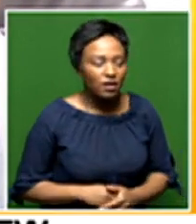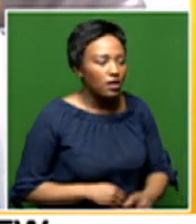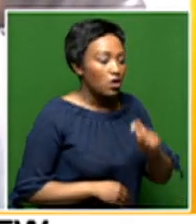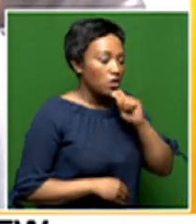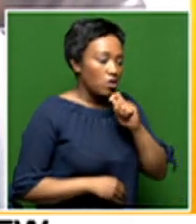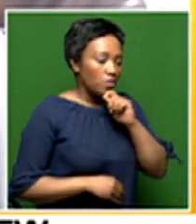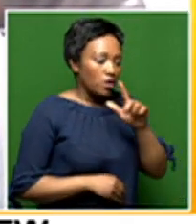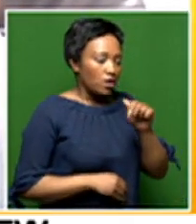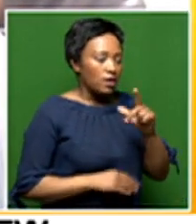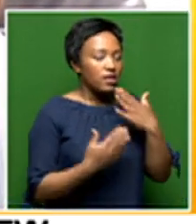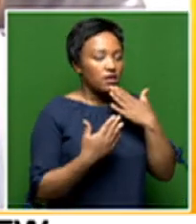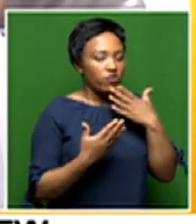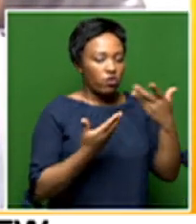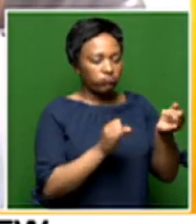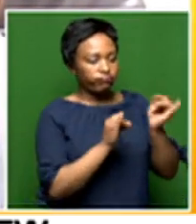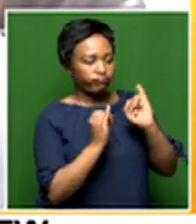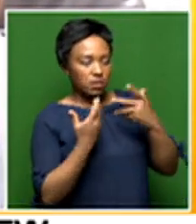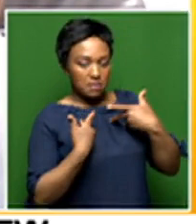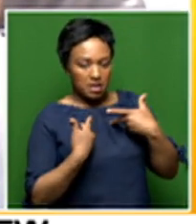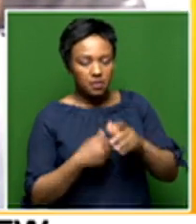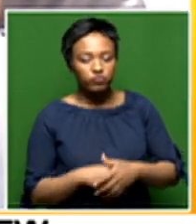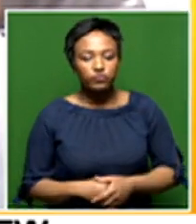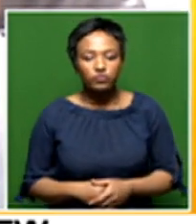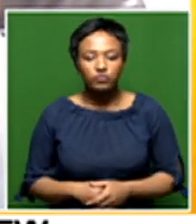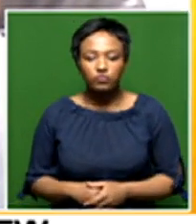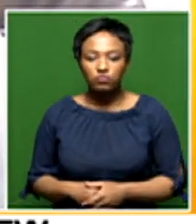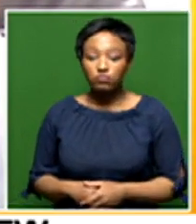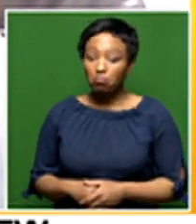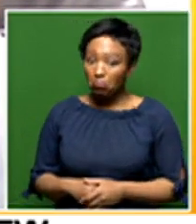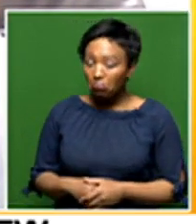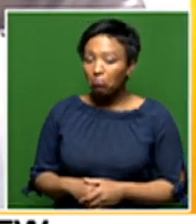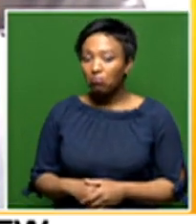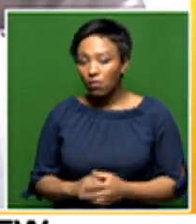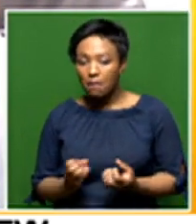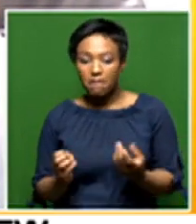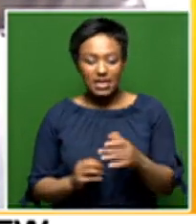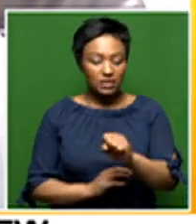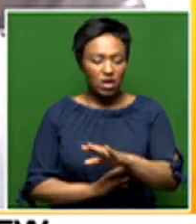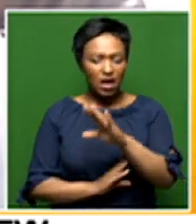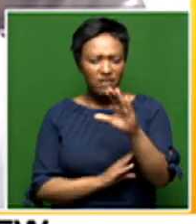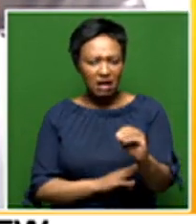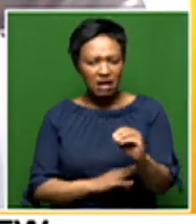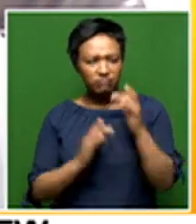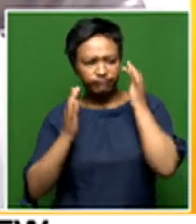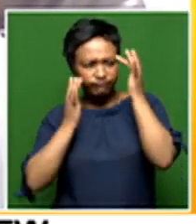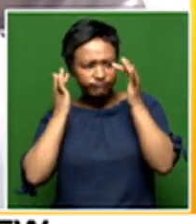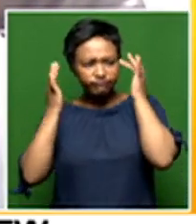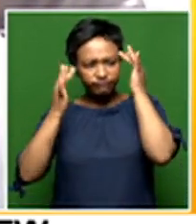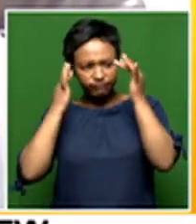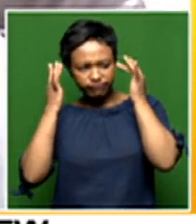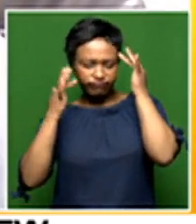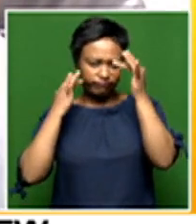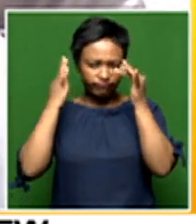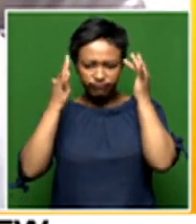Leanne, and thanks for having me. This has been bubbling in a lot of South Africans' minds for some time,